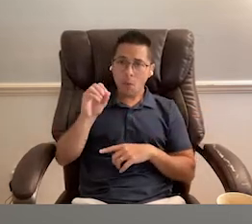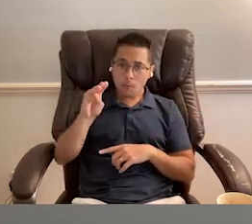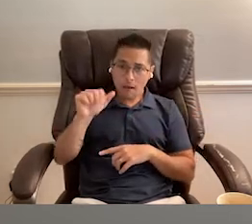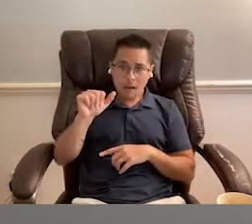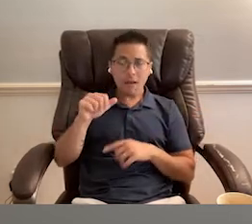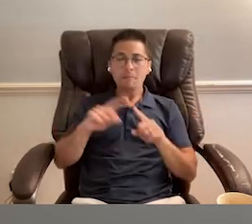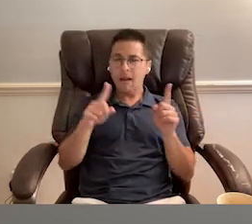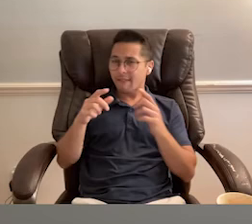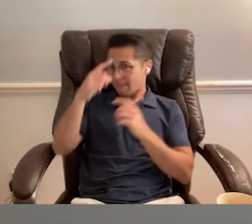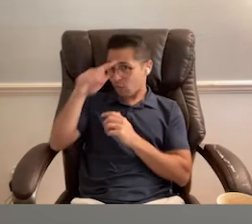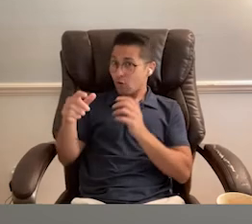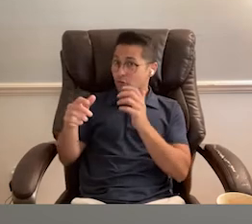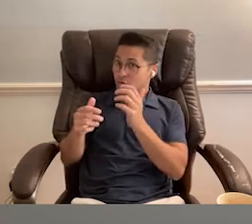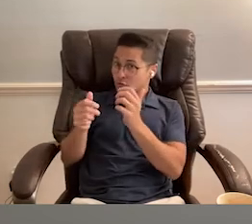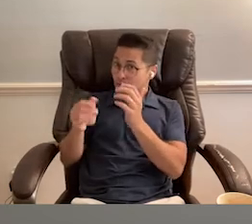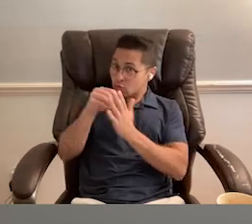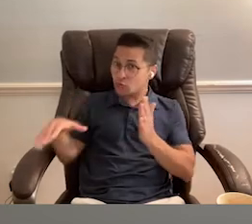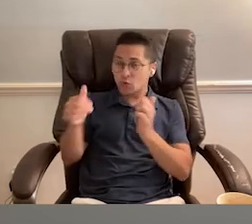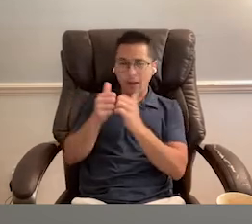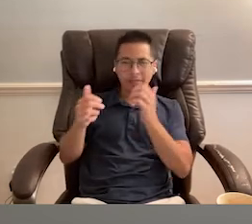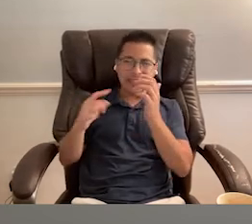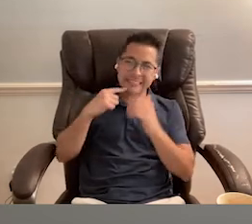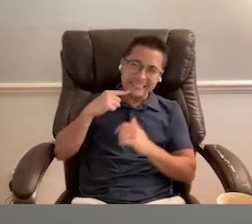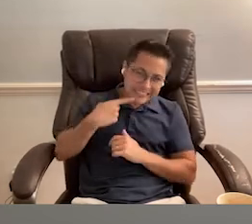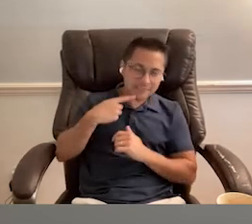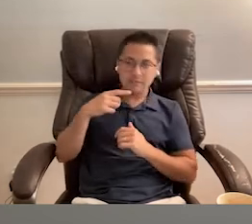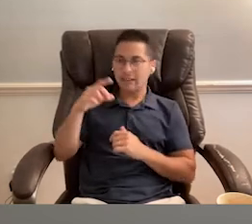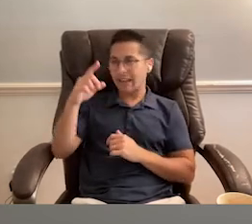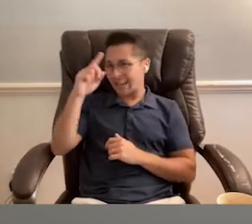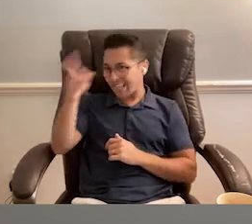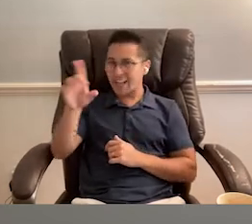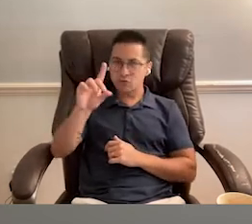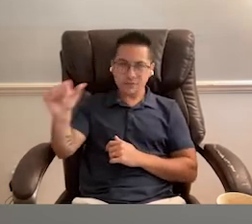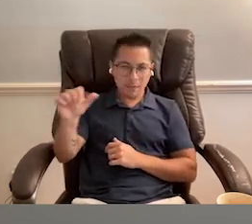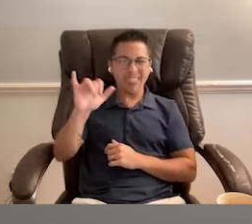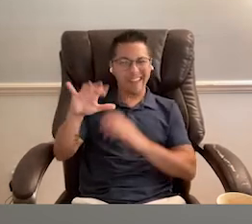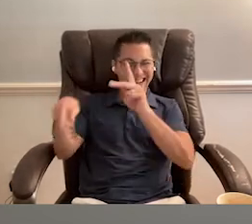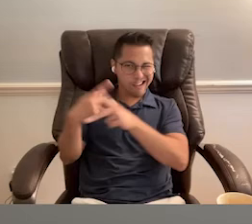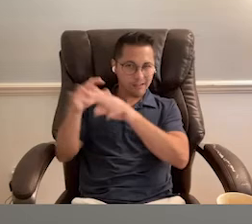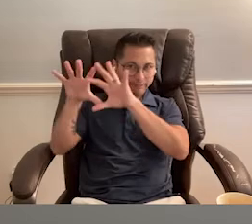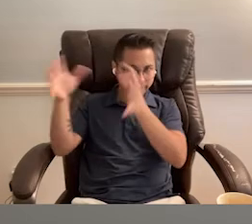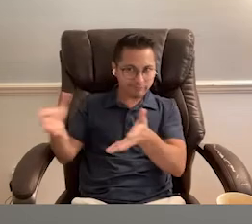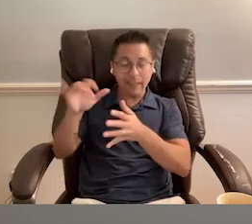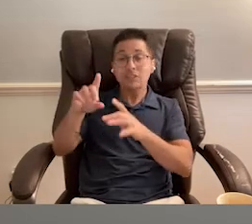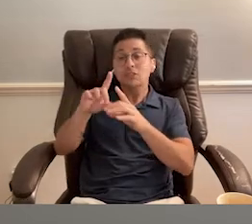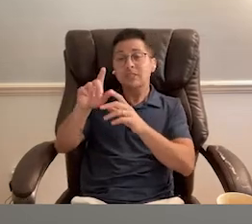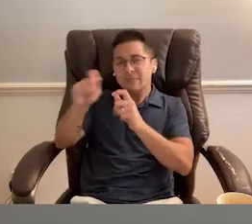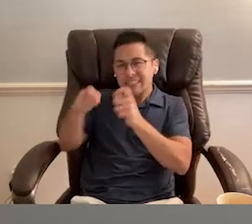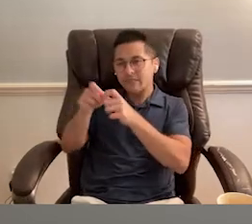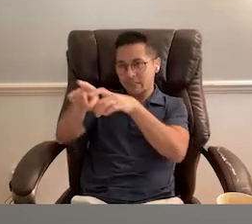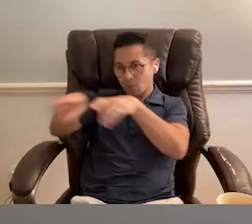with the most significant disabilities, those intellectual disabilities, those kinds of disabilities. So that's the diploma designed for